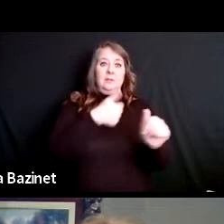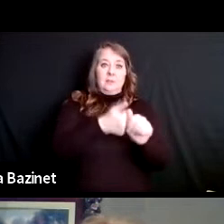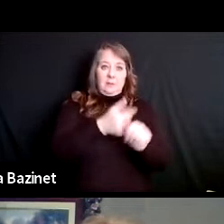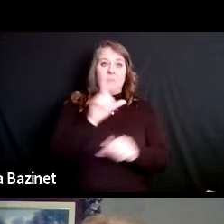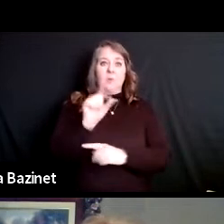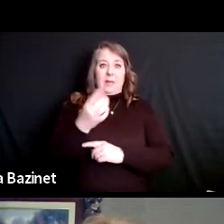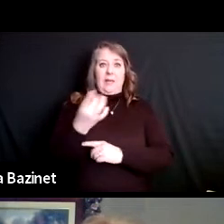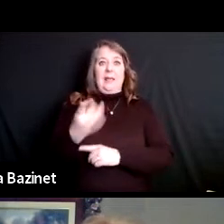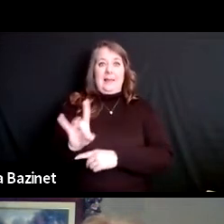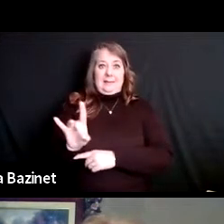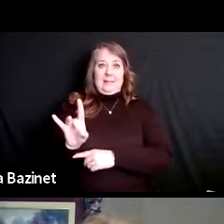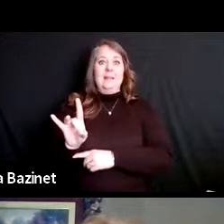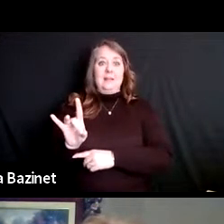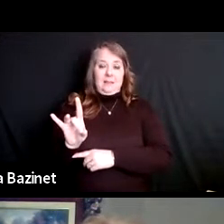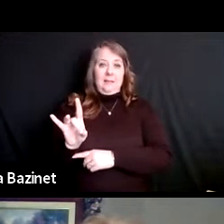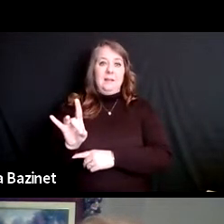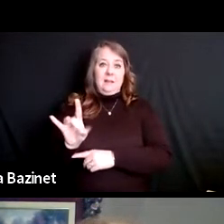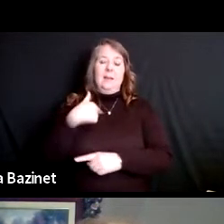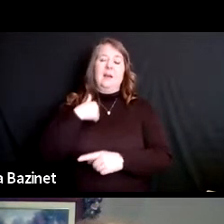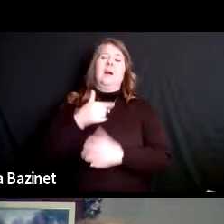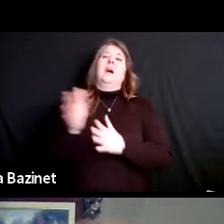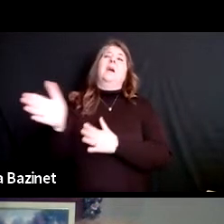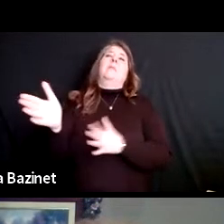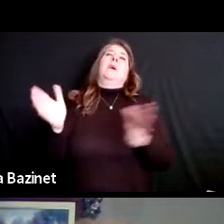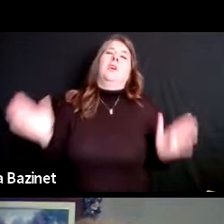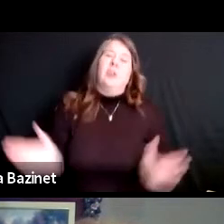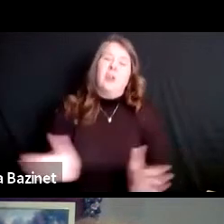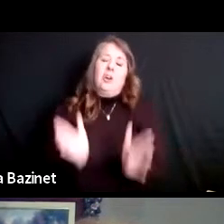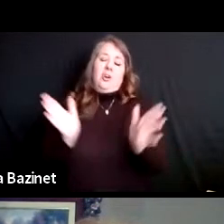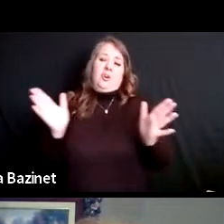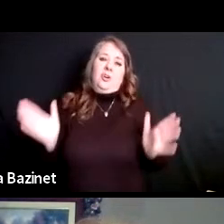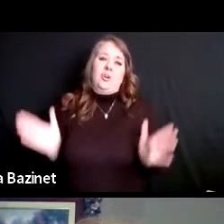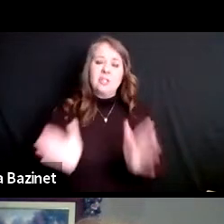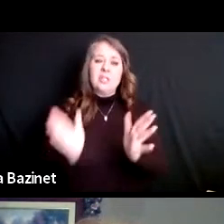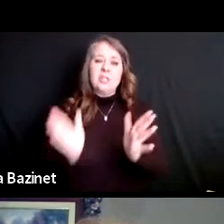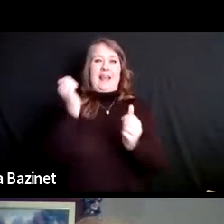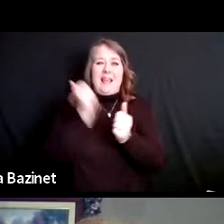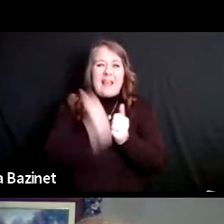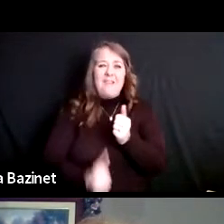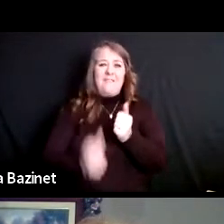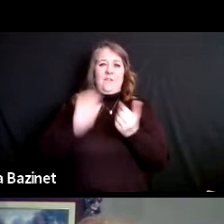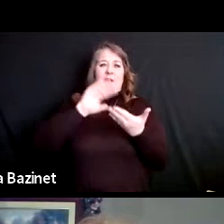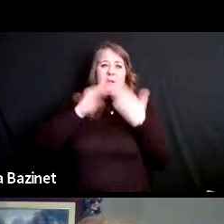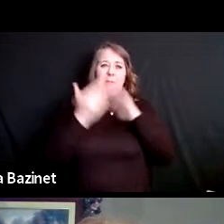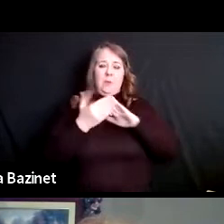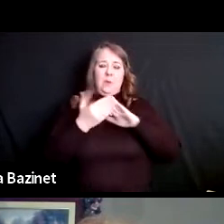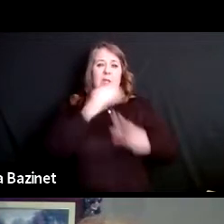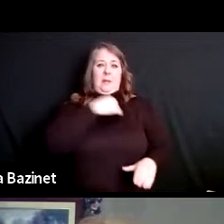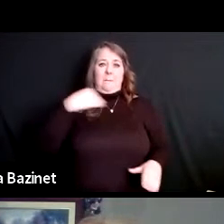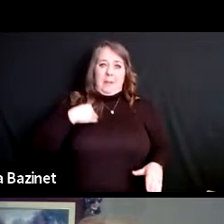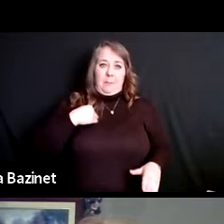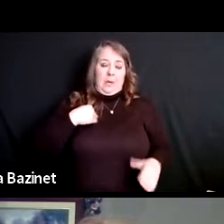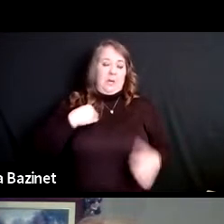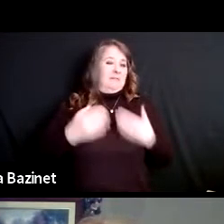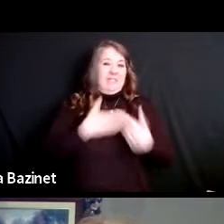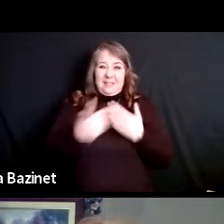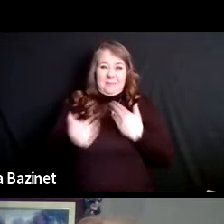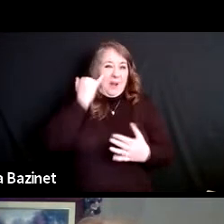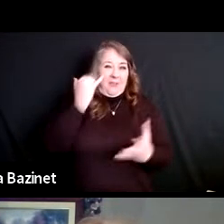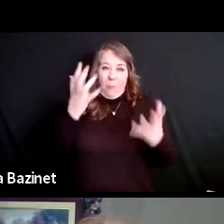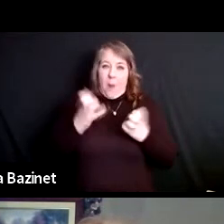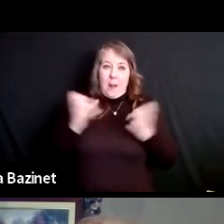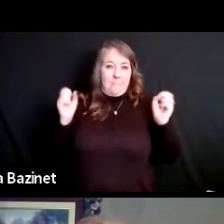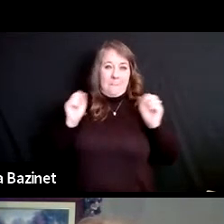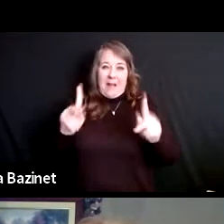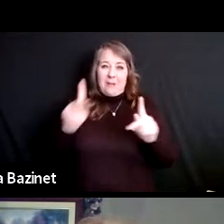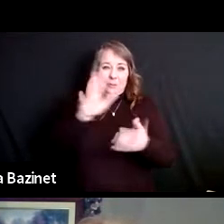2018. I am urging every community member, whether you want to go back to school or